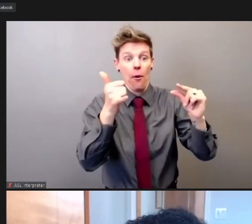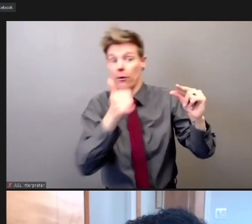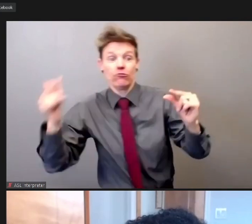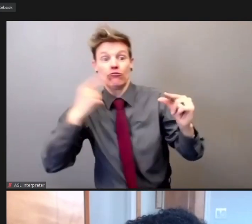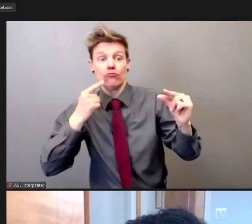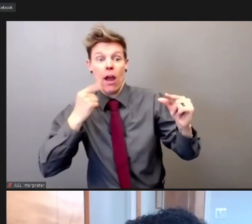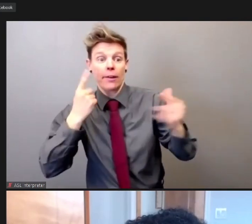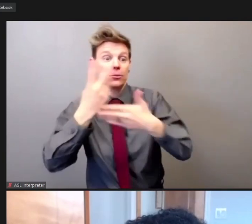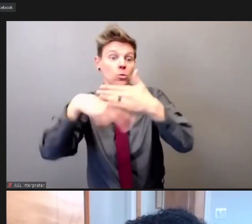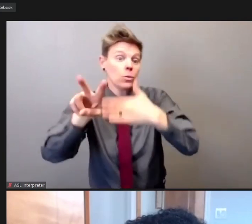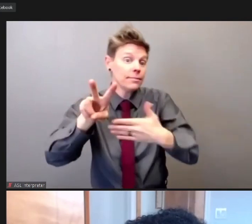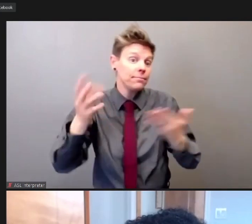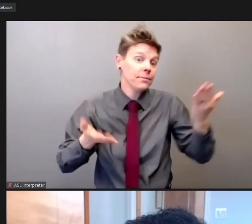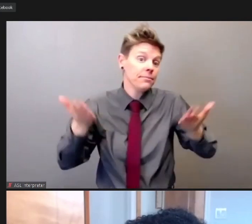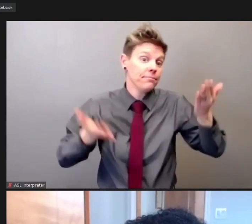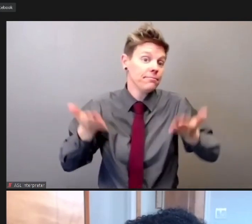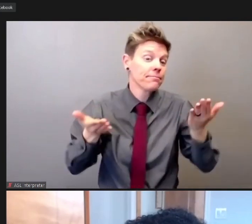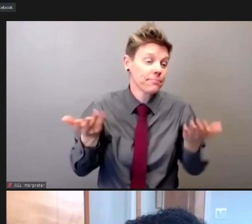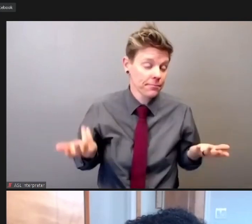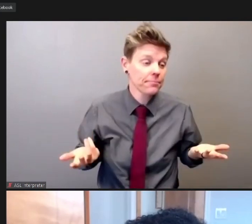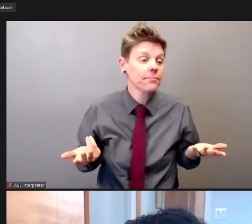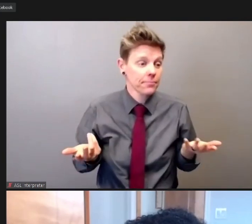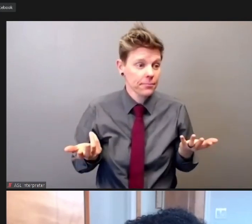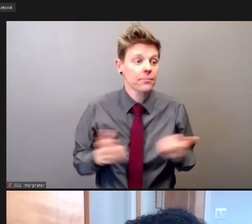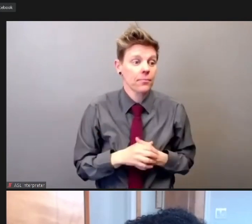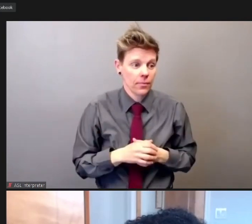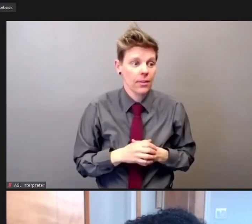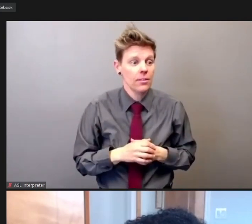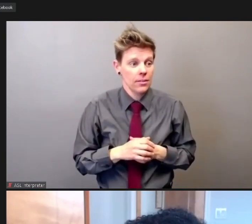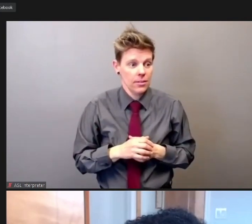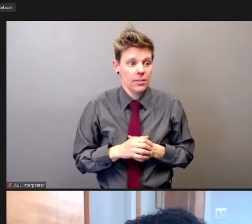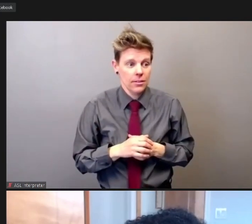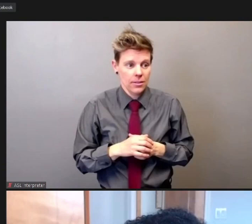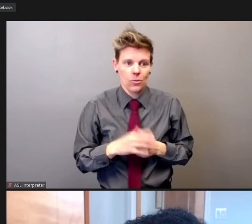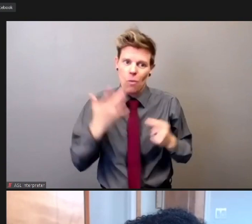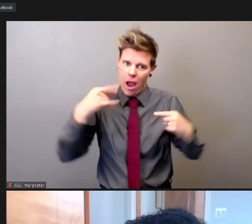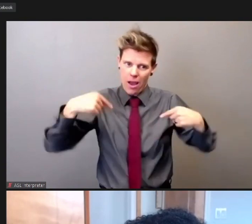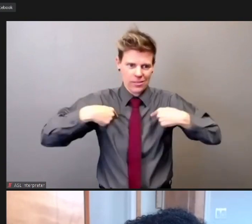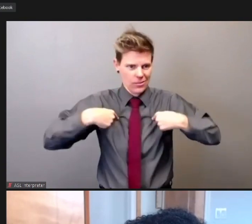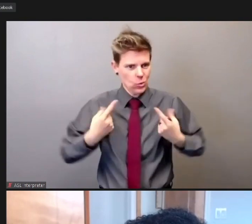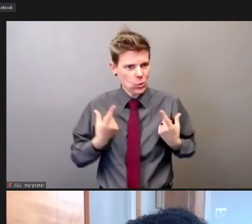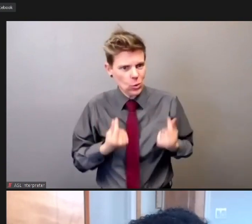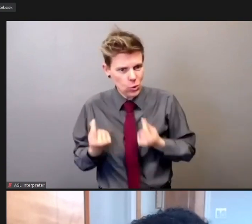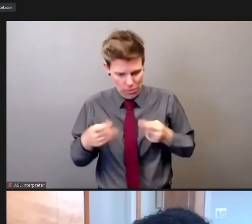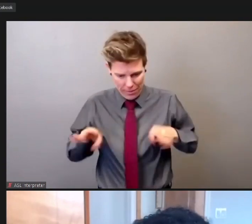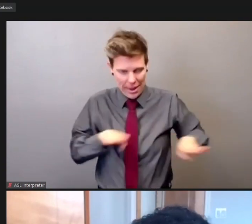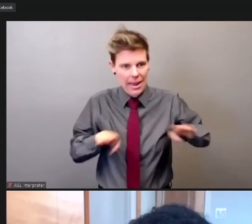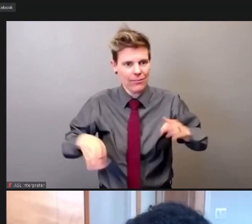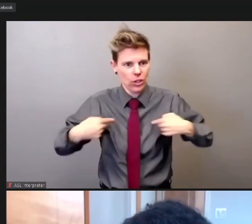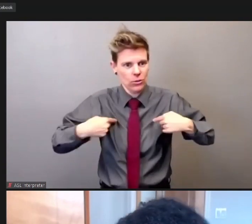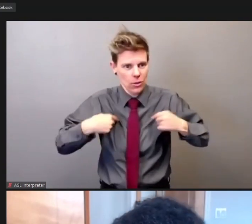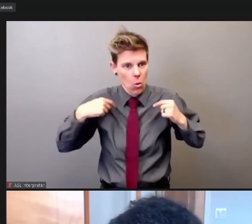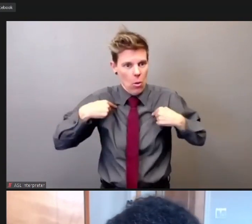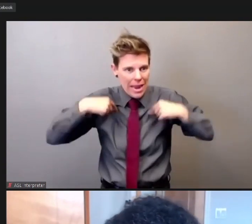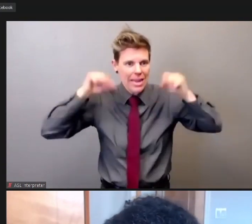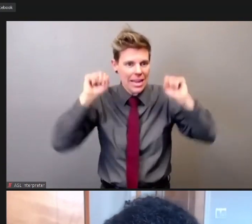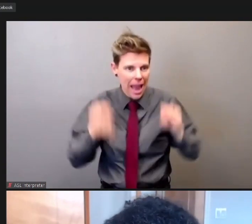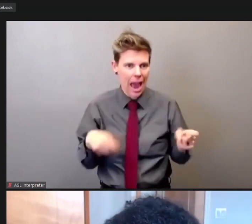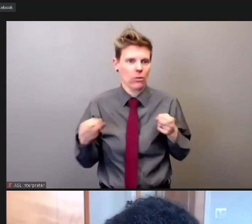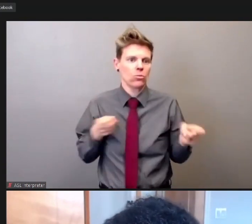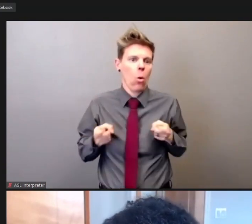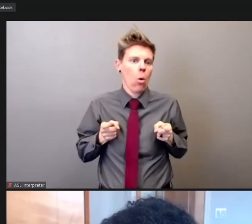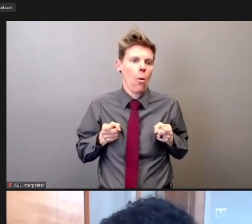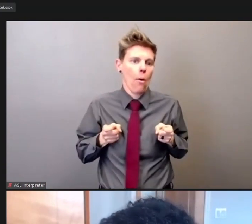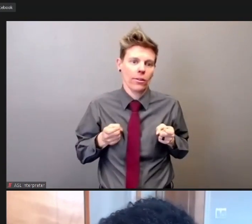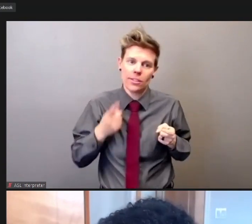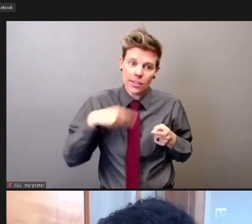tried to create, these guardrails, because they're controllable by the general public. And if they just stay the course, even